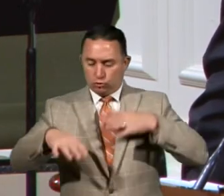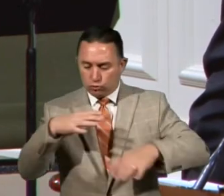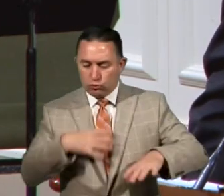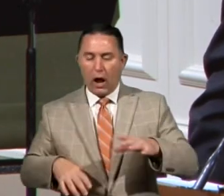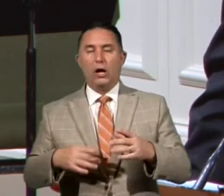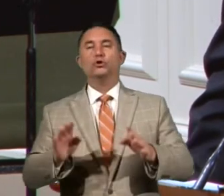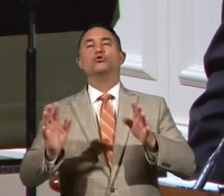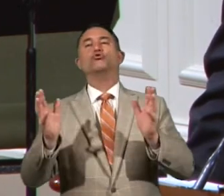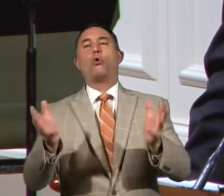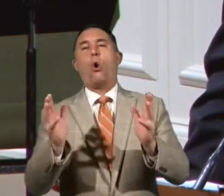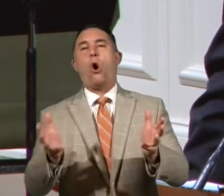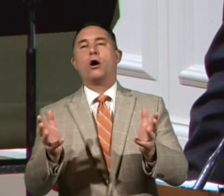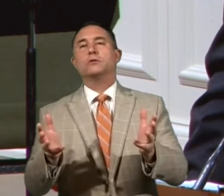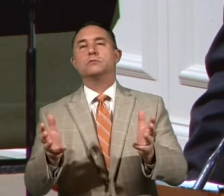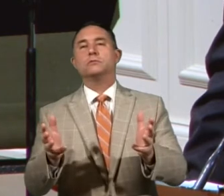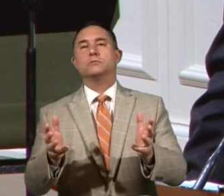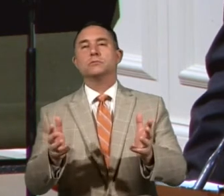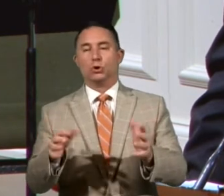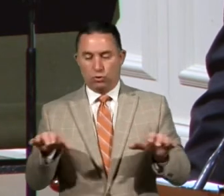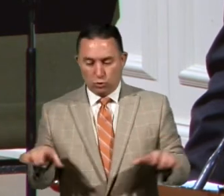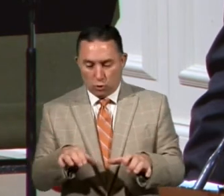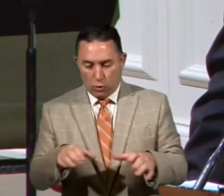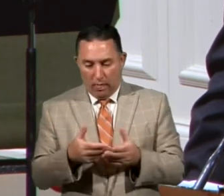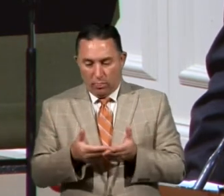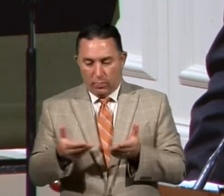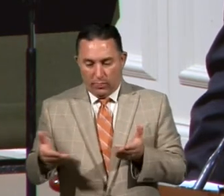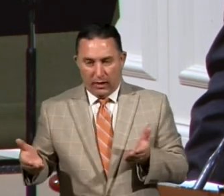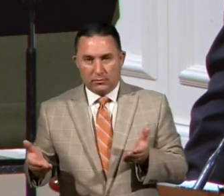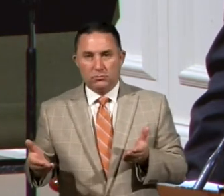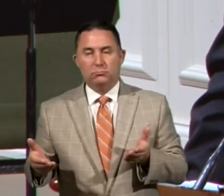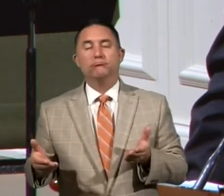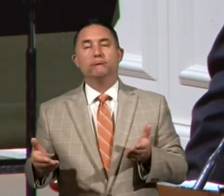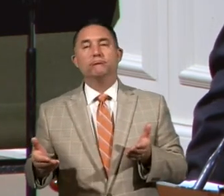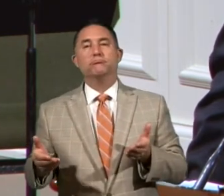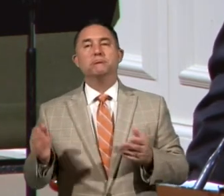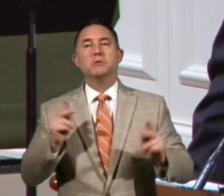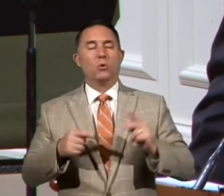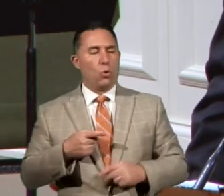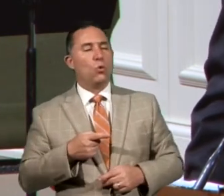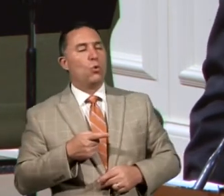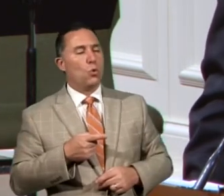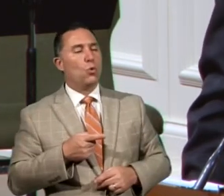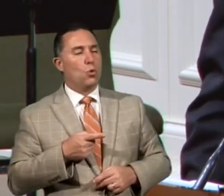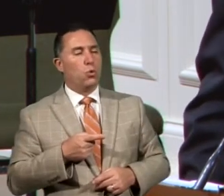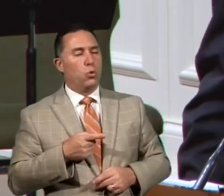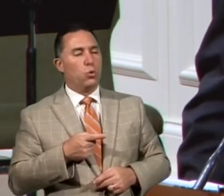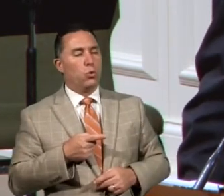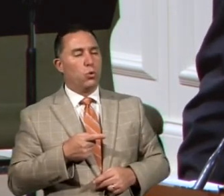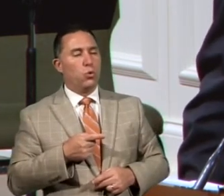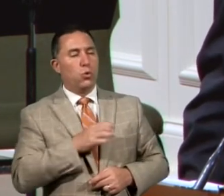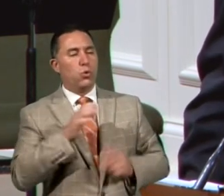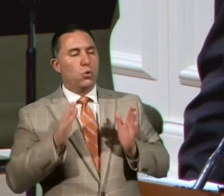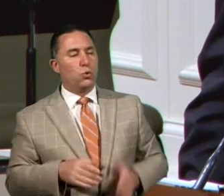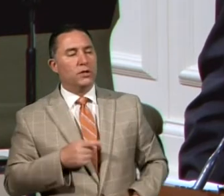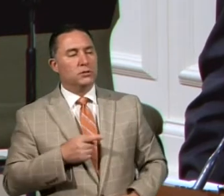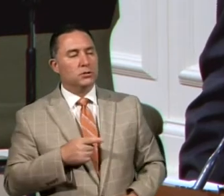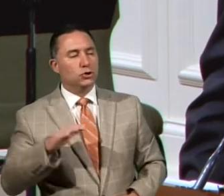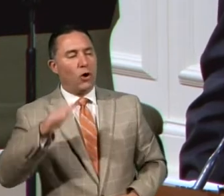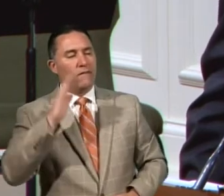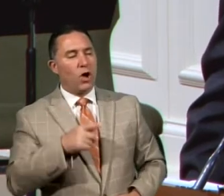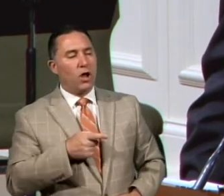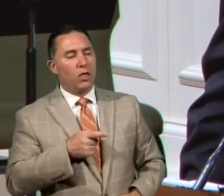way I talk, the way I do things, people say that's got to be a child of God.